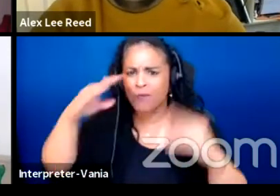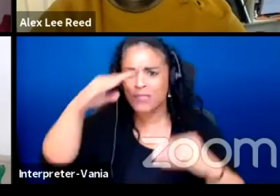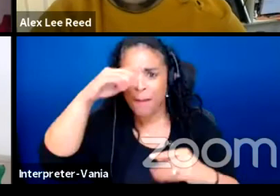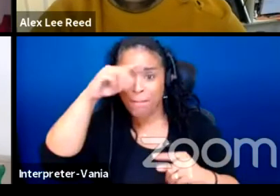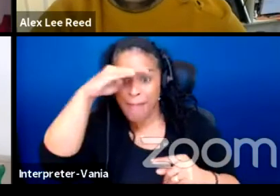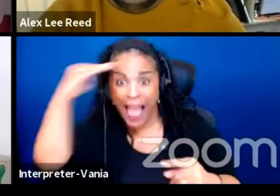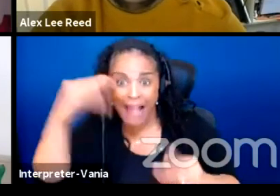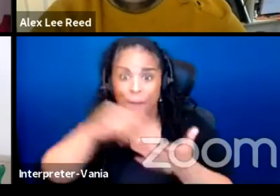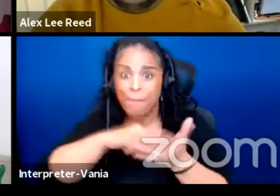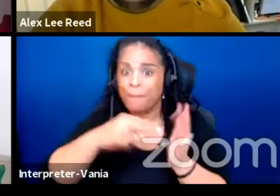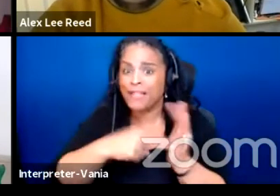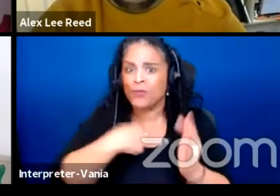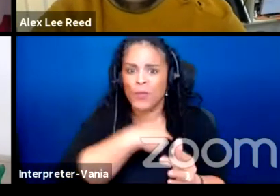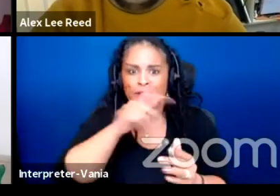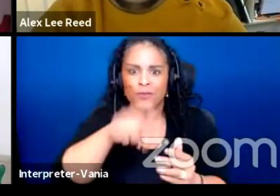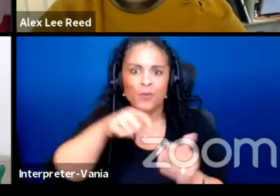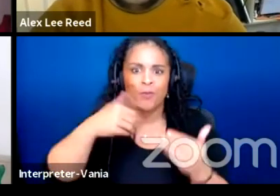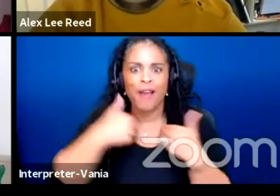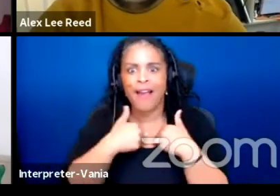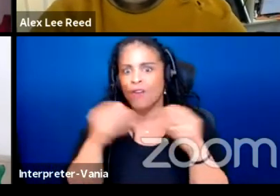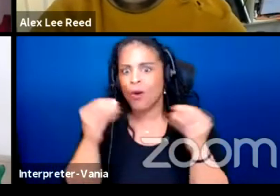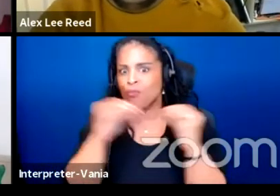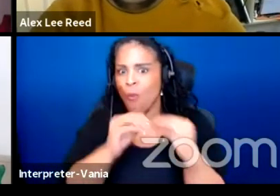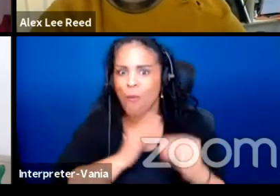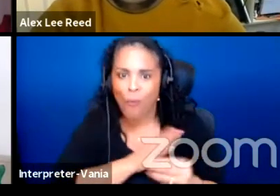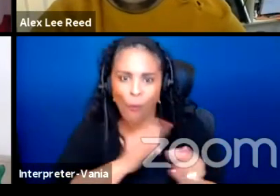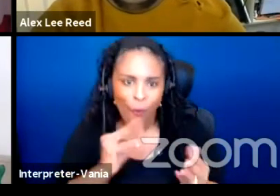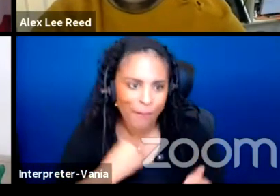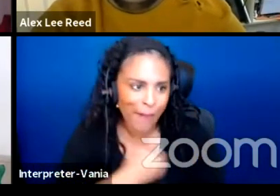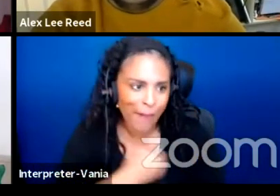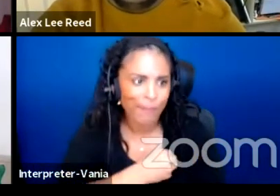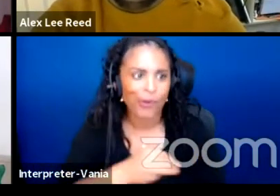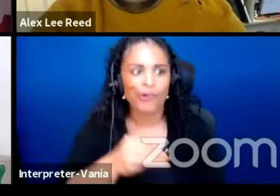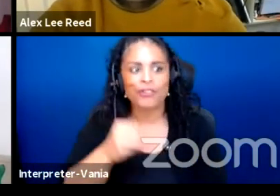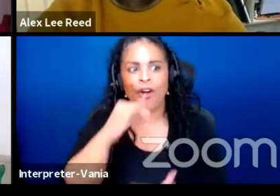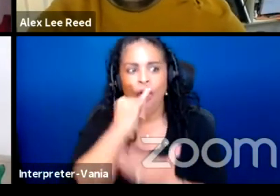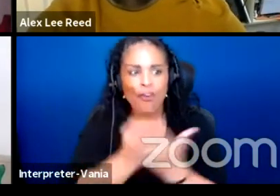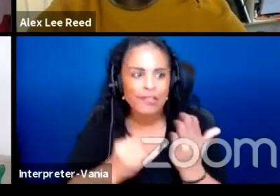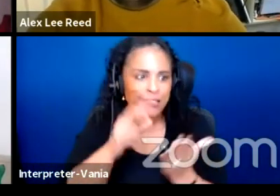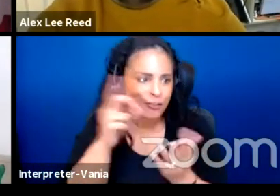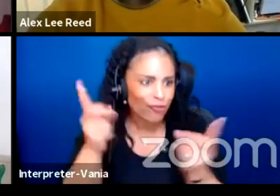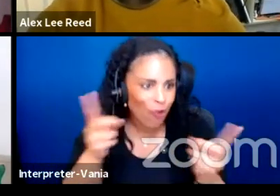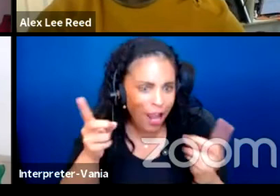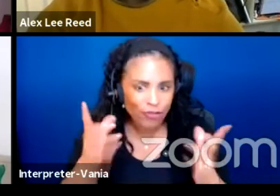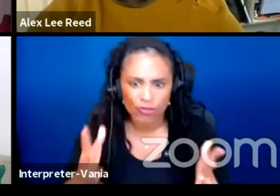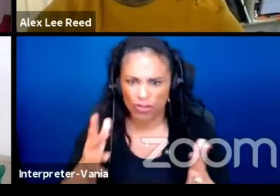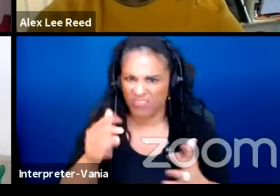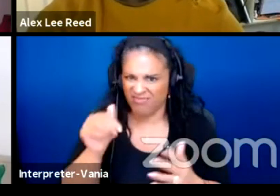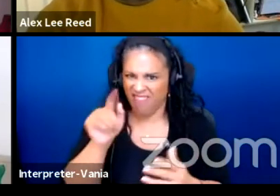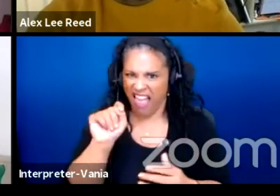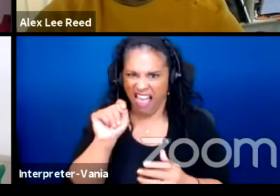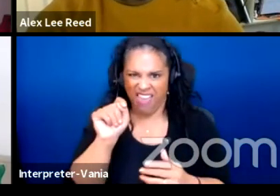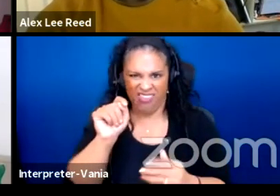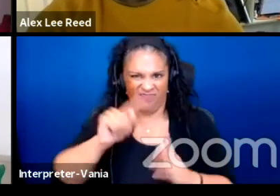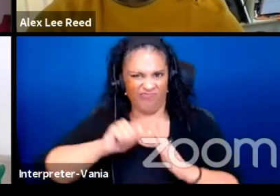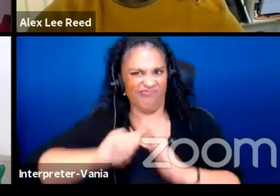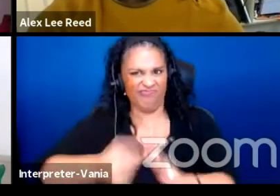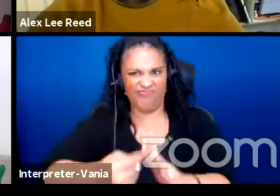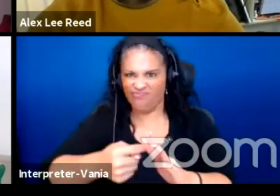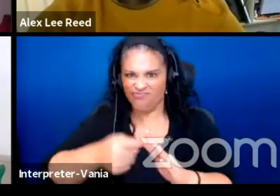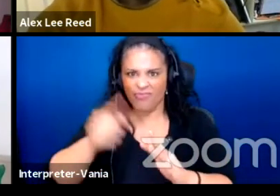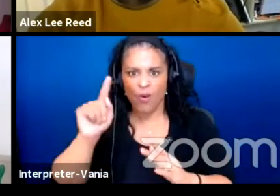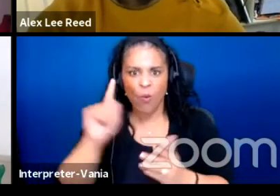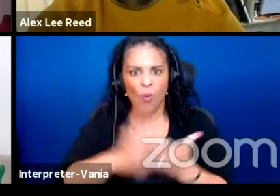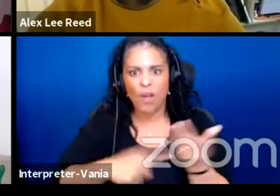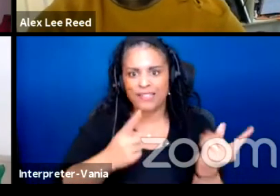producers, board members, artistic directors at the forefront at the helm of what is going